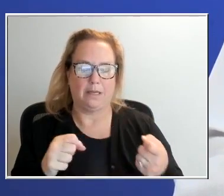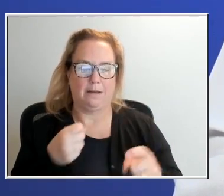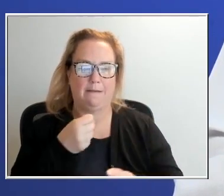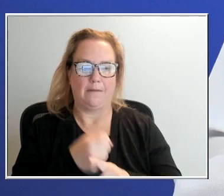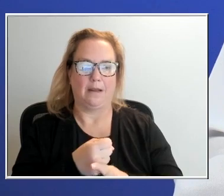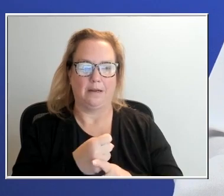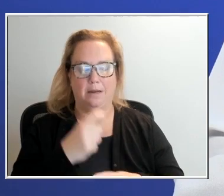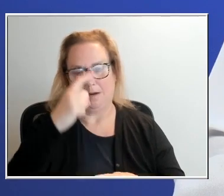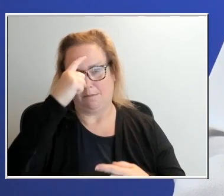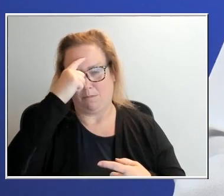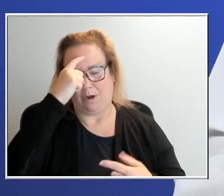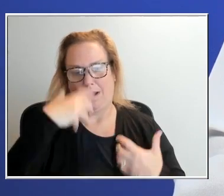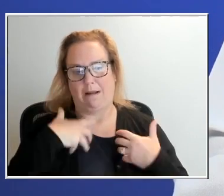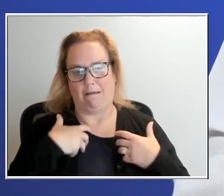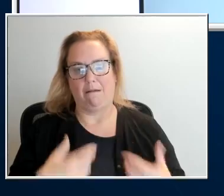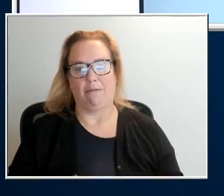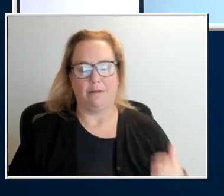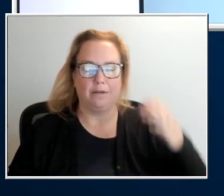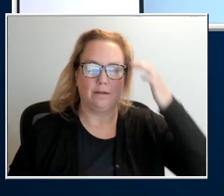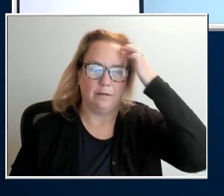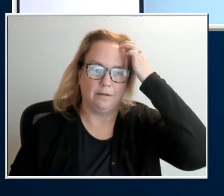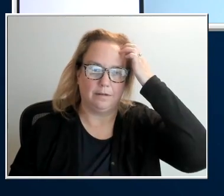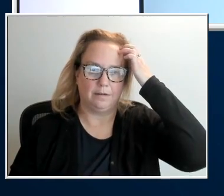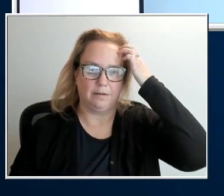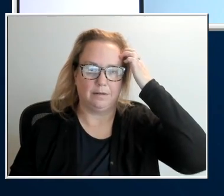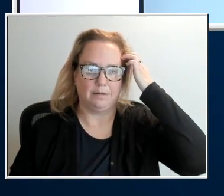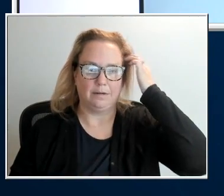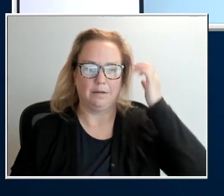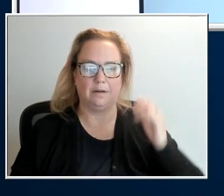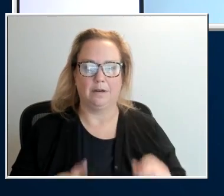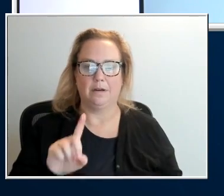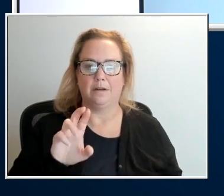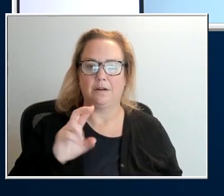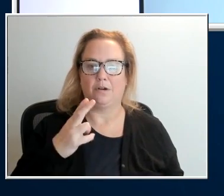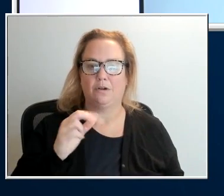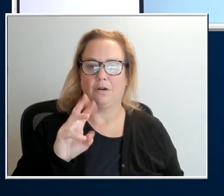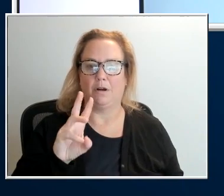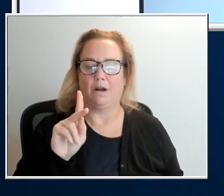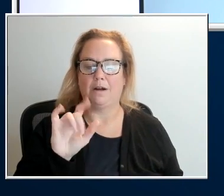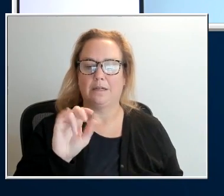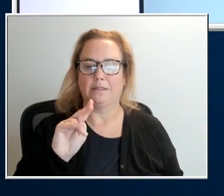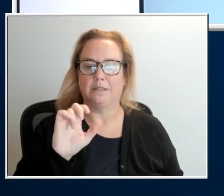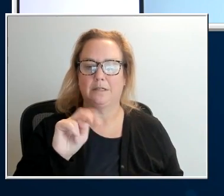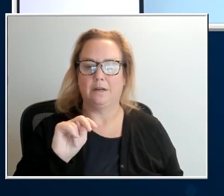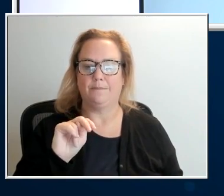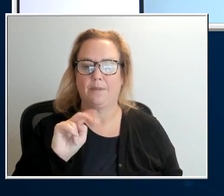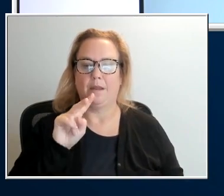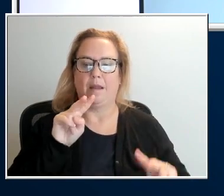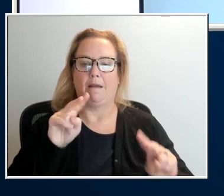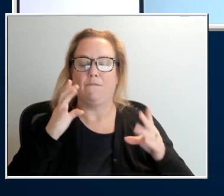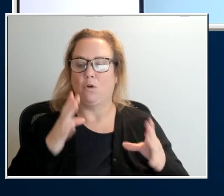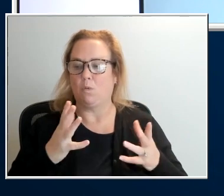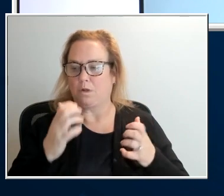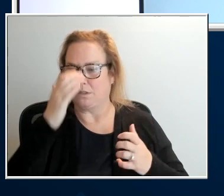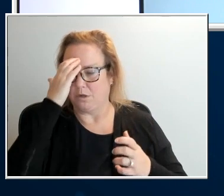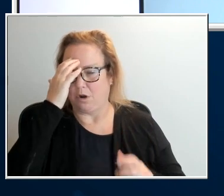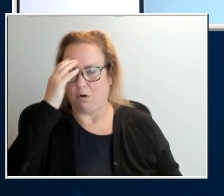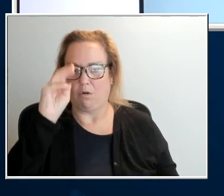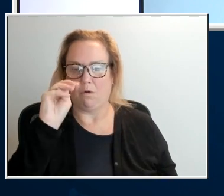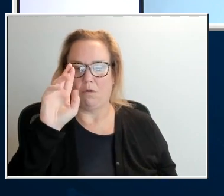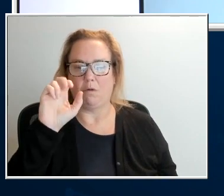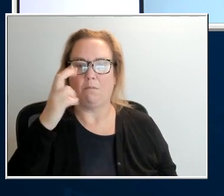cognitive function. We have a question for Dr. Hawkinson. Dr. Hawkinson, we have a viewer who wants to know, Marcia wants to know,